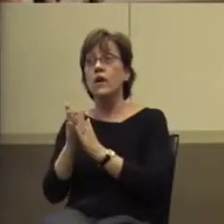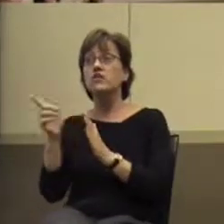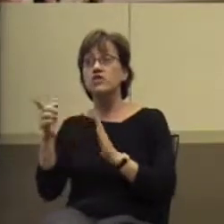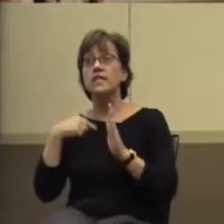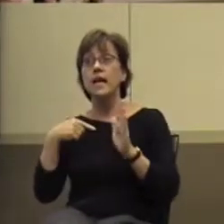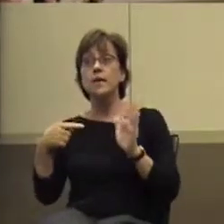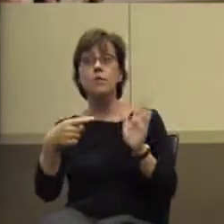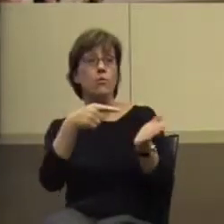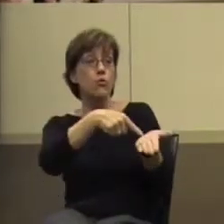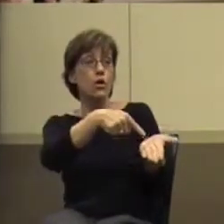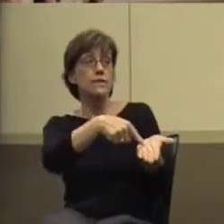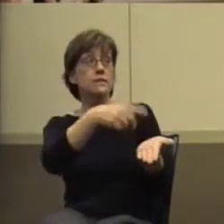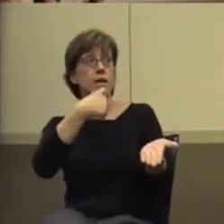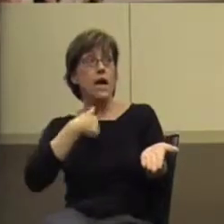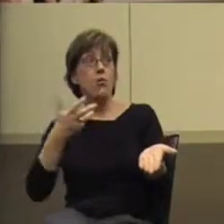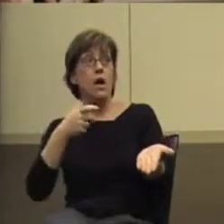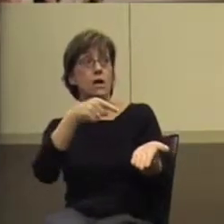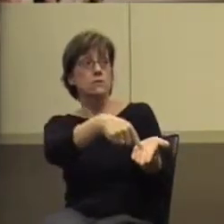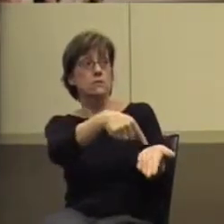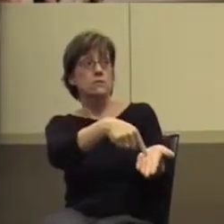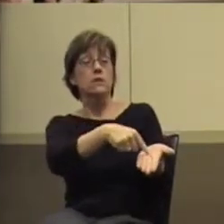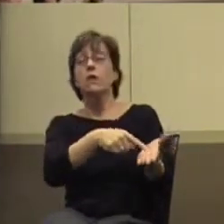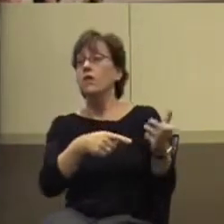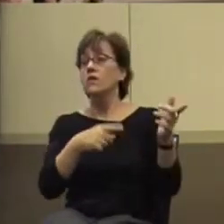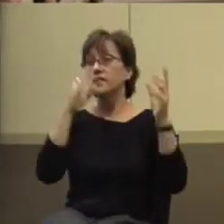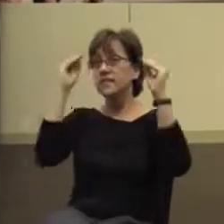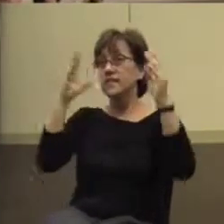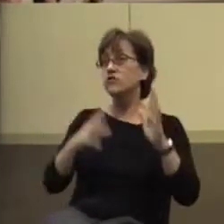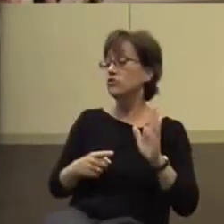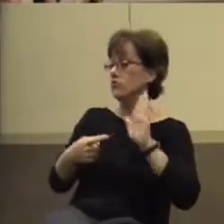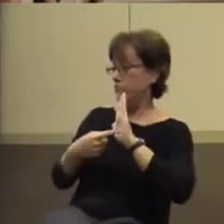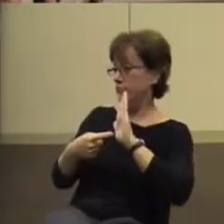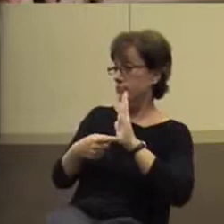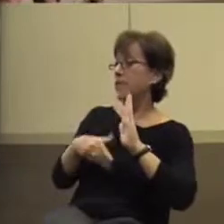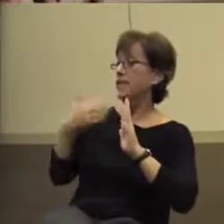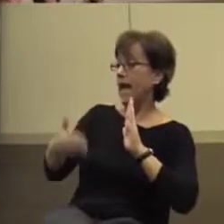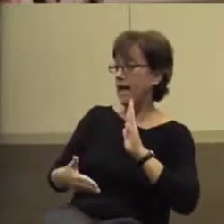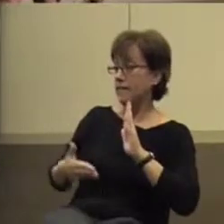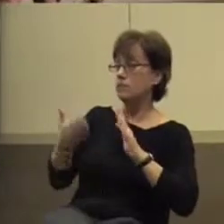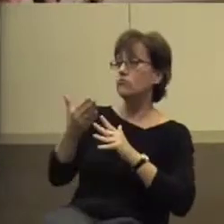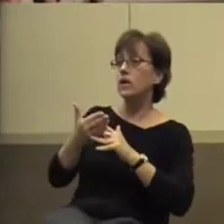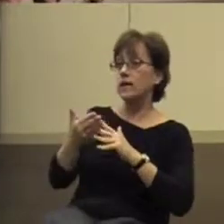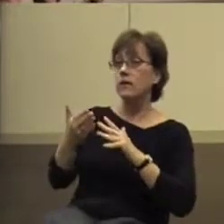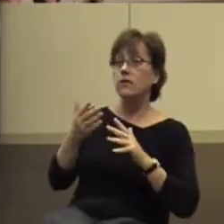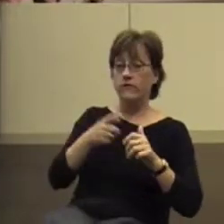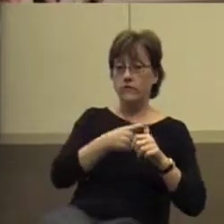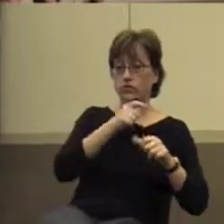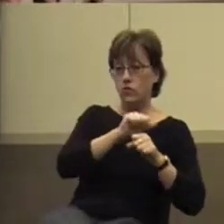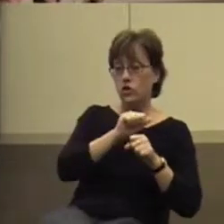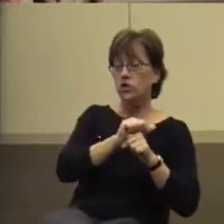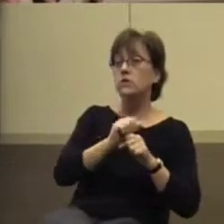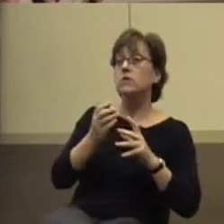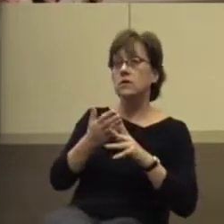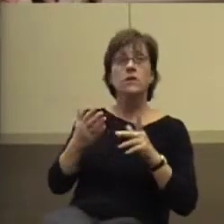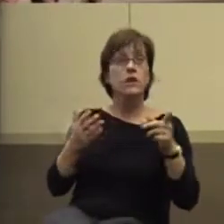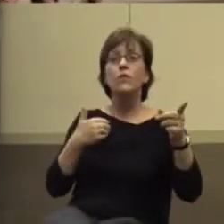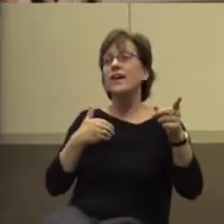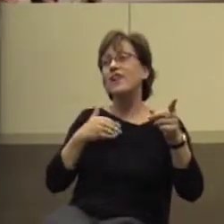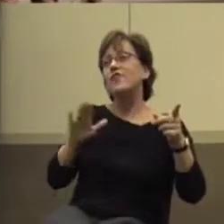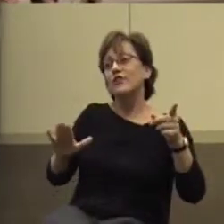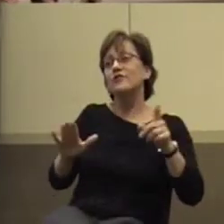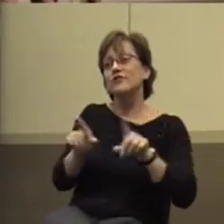but also for like the teacher to let her know. You know, like just first is the work, and then your break. Yeah, giving her the. Oh yeah,